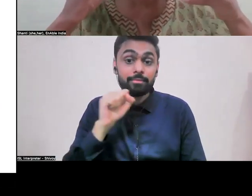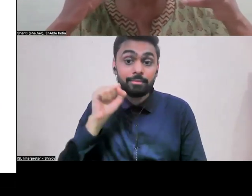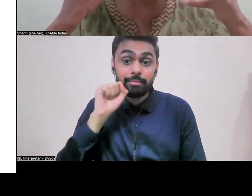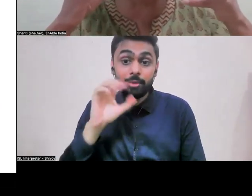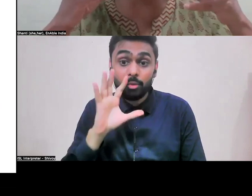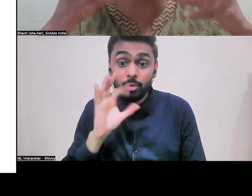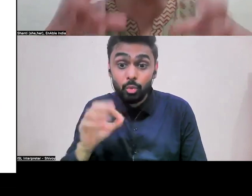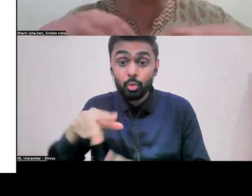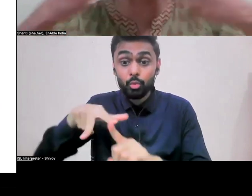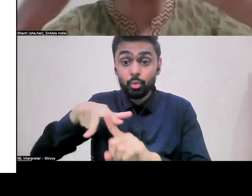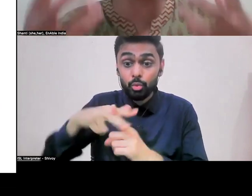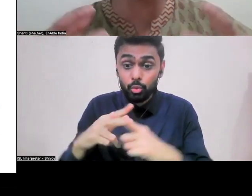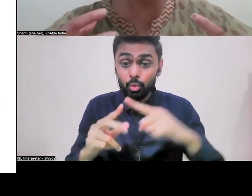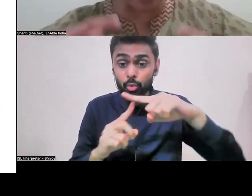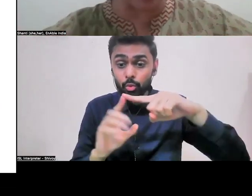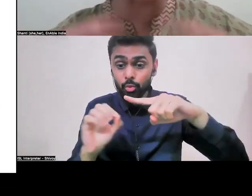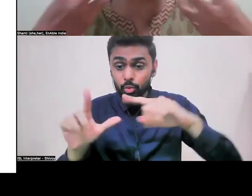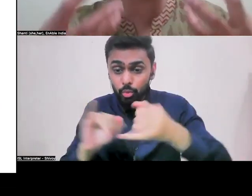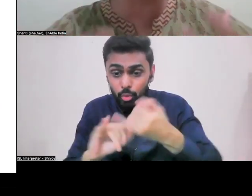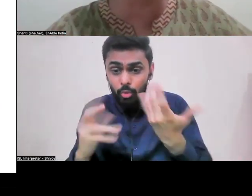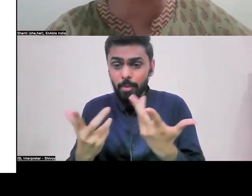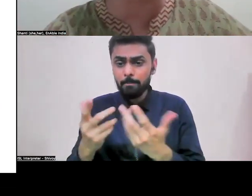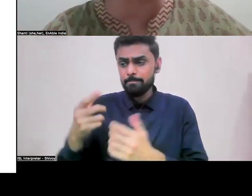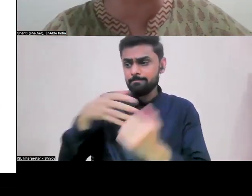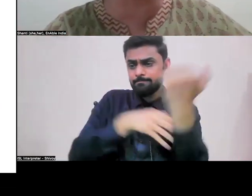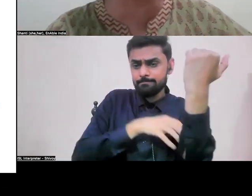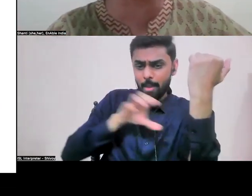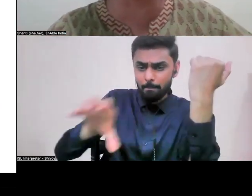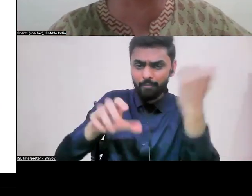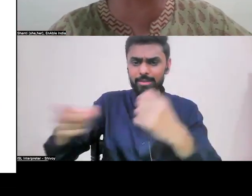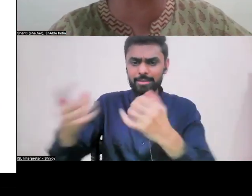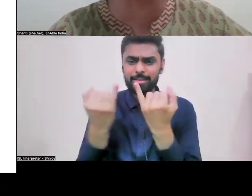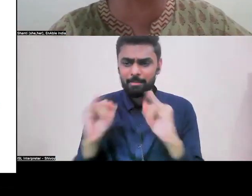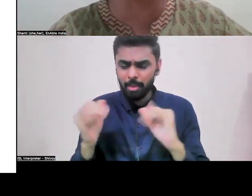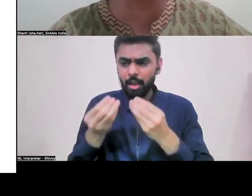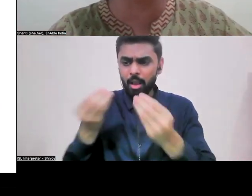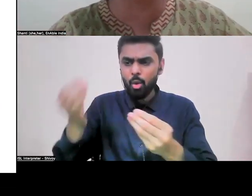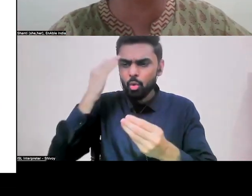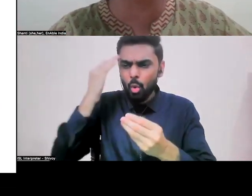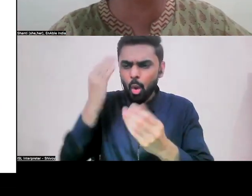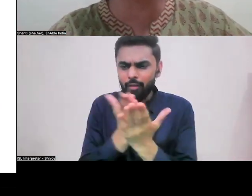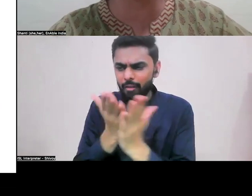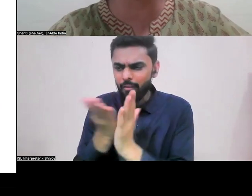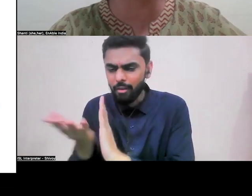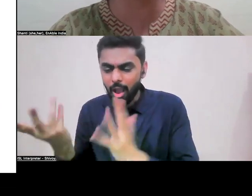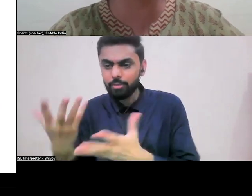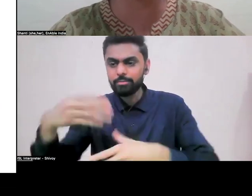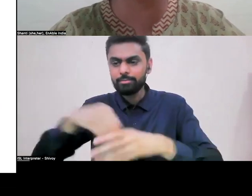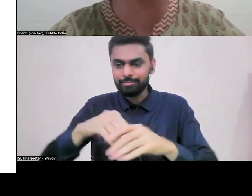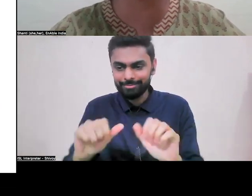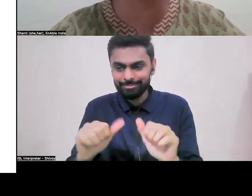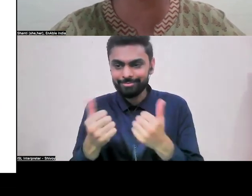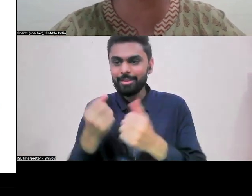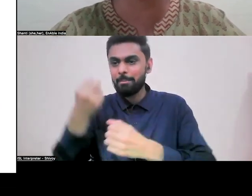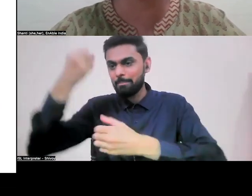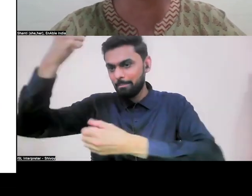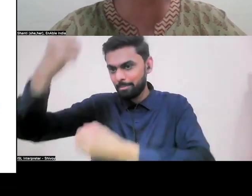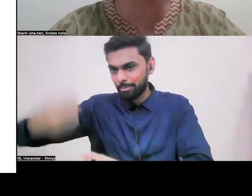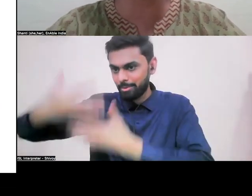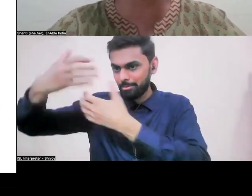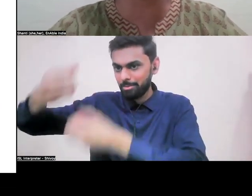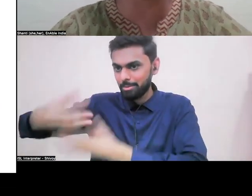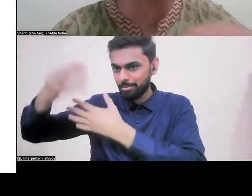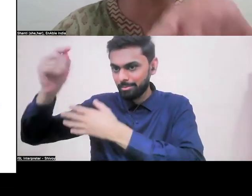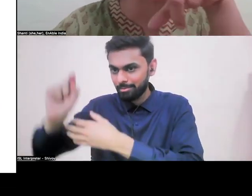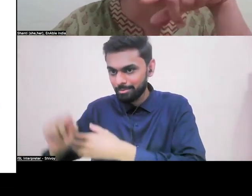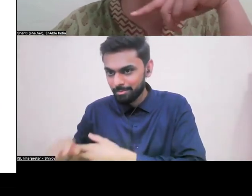tools and equip people, they can make themselves inclusive itself, Yeah, absolutely. And many of them actually spoke about